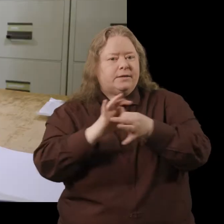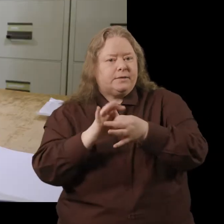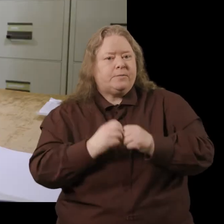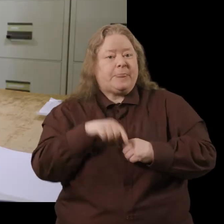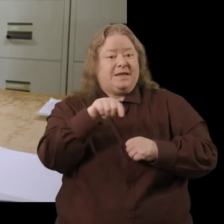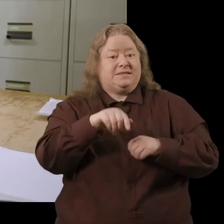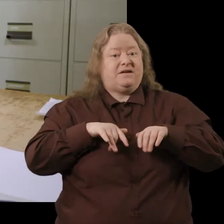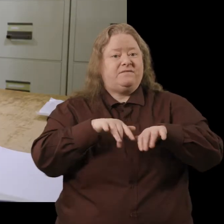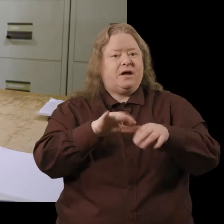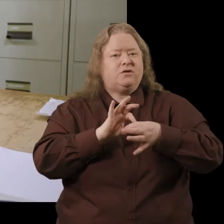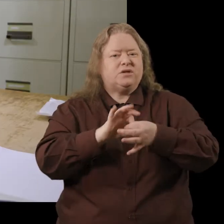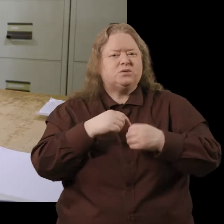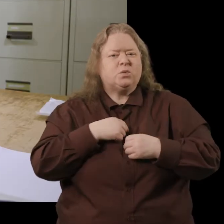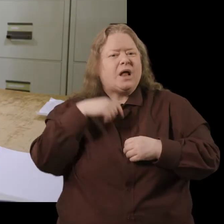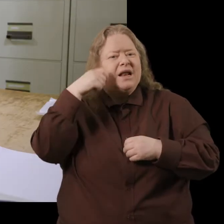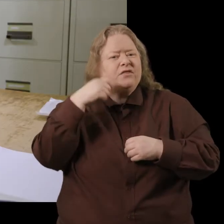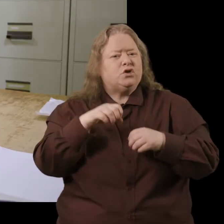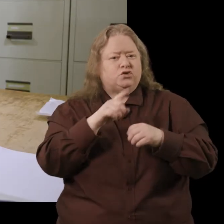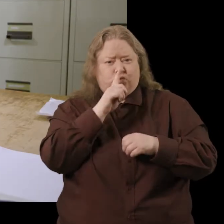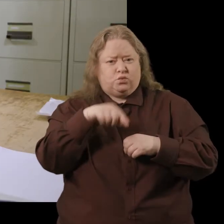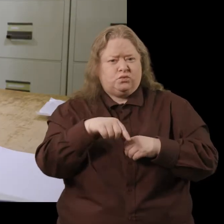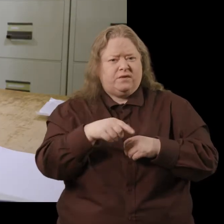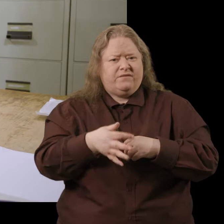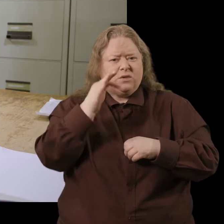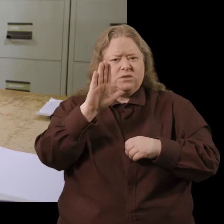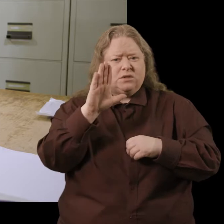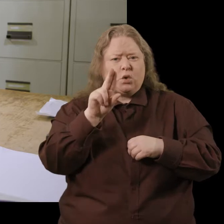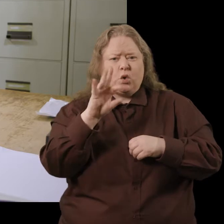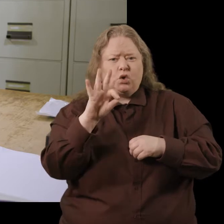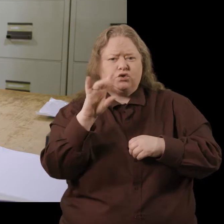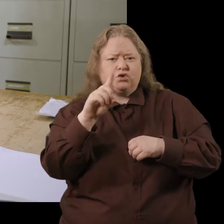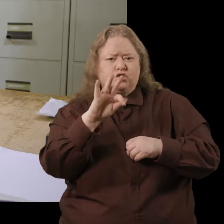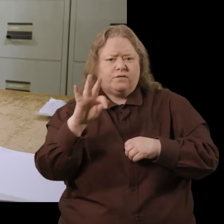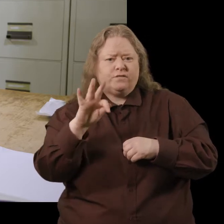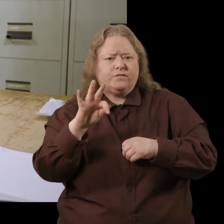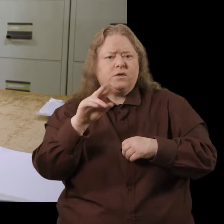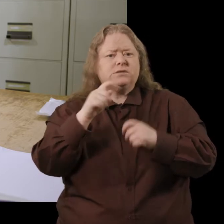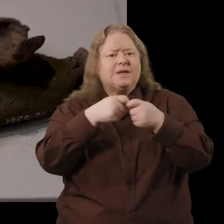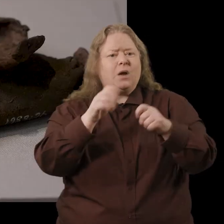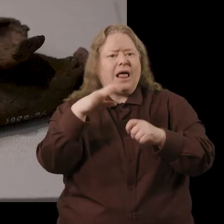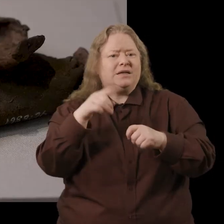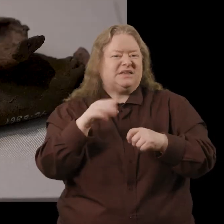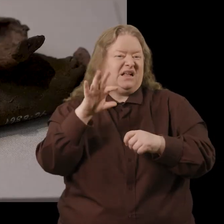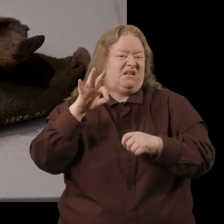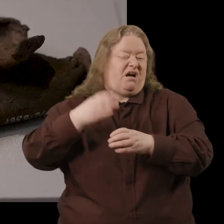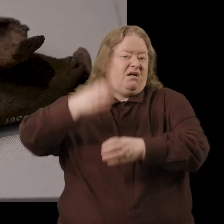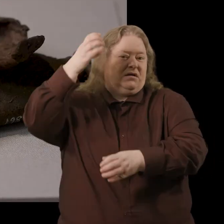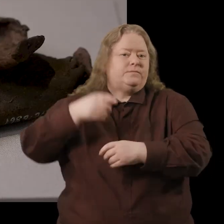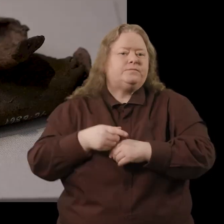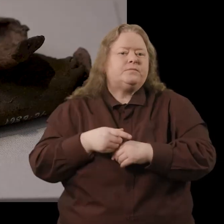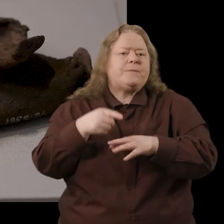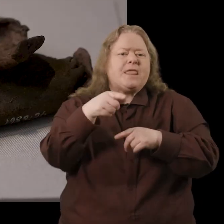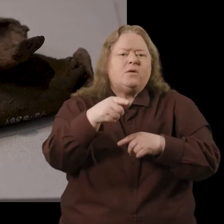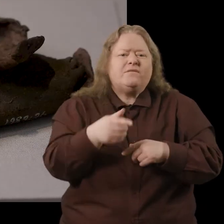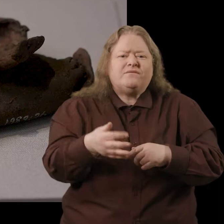is a file relating to a leather shoe that was found in Lugduff townland in Glendalough in 1989 by a hill walker. It was found in